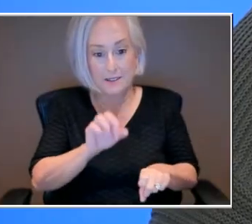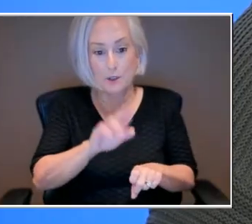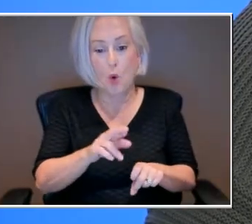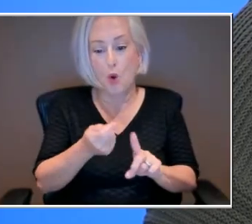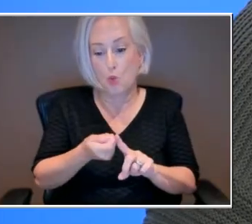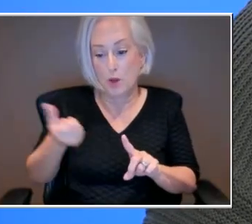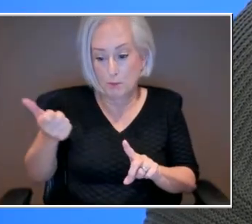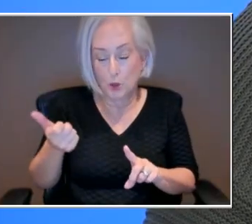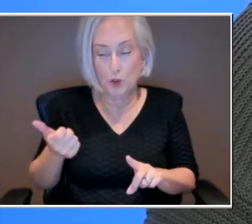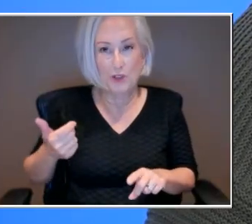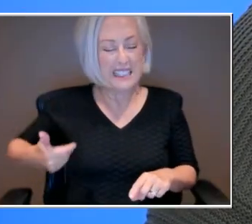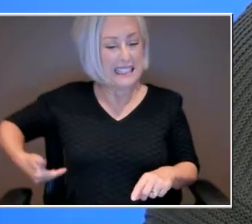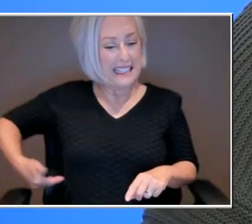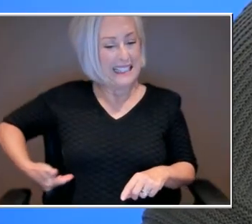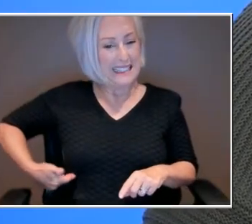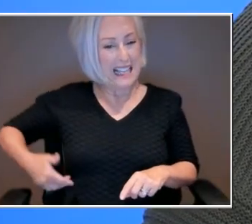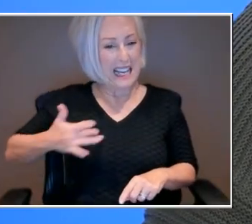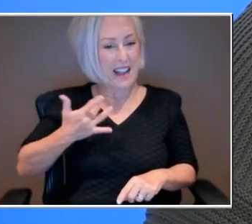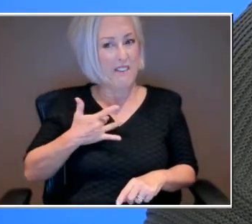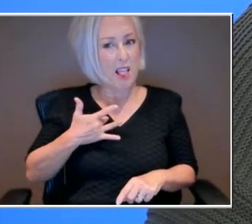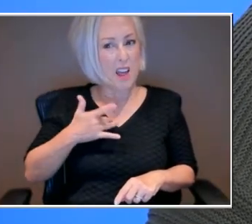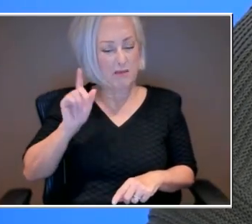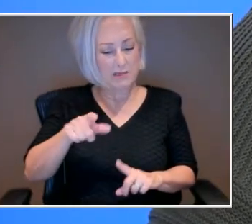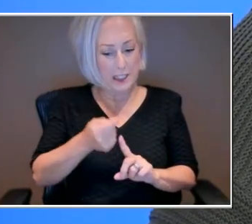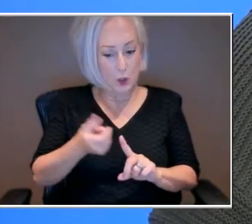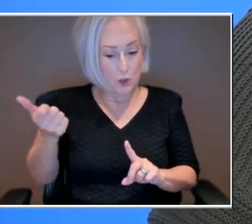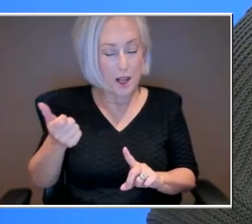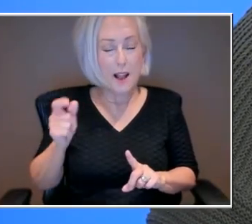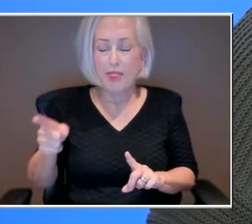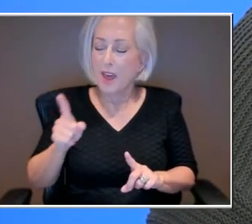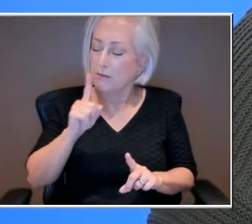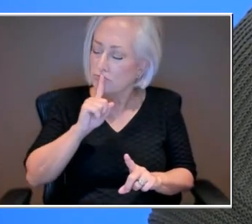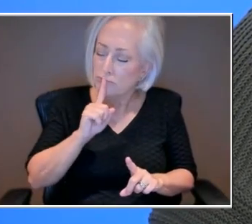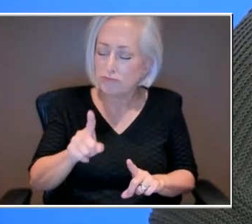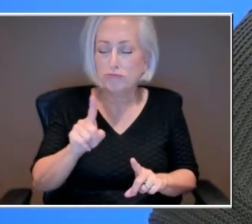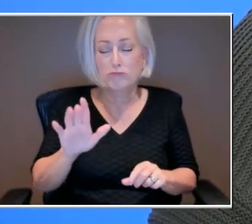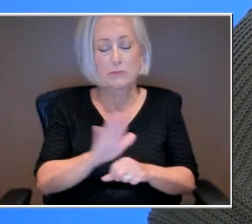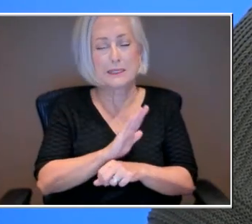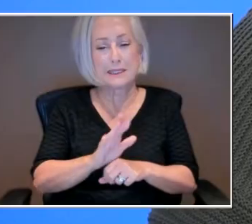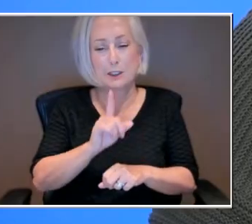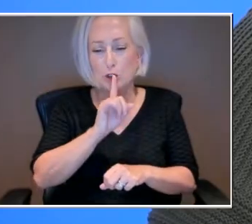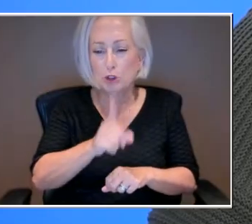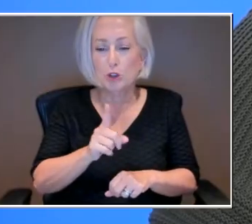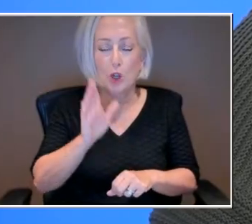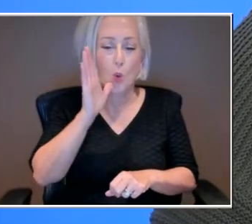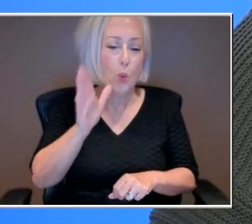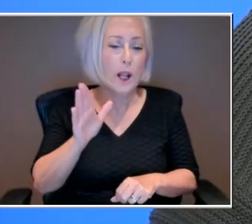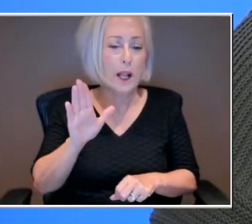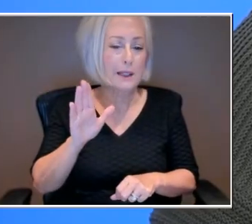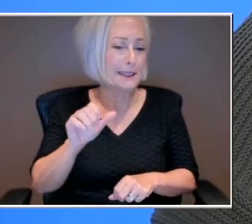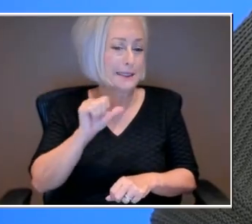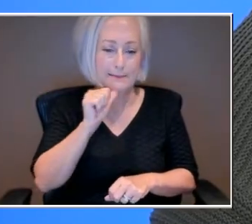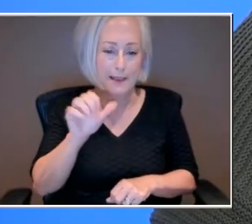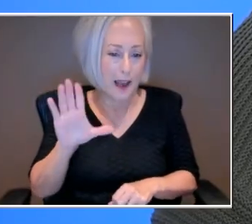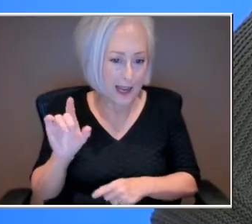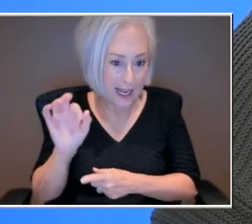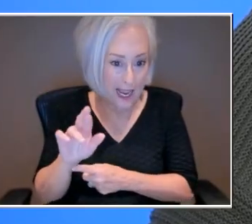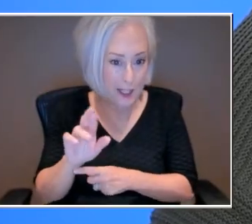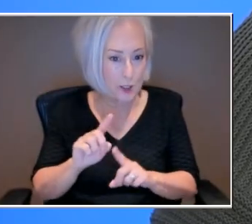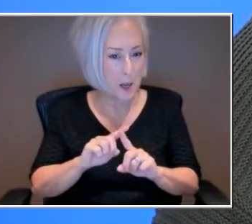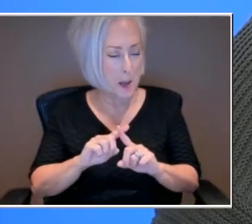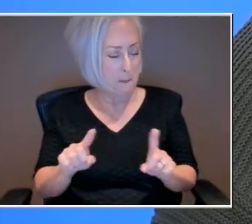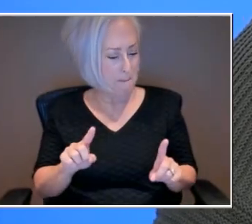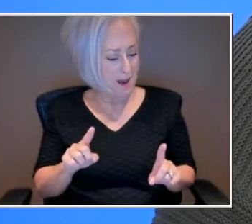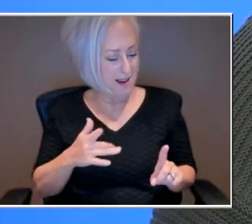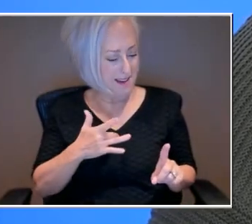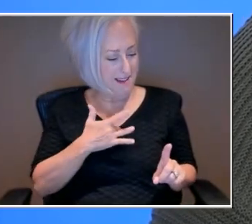out. They were confident that it was benign, but the way it felt and the size wasn't really matching up